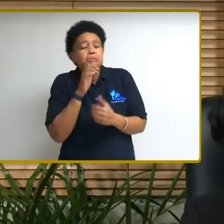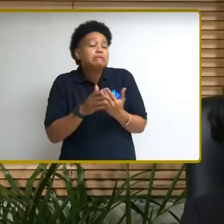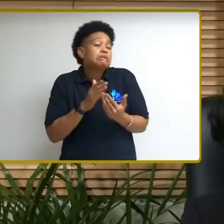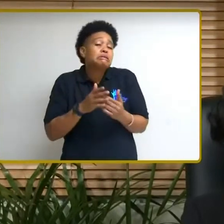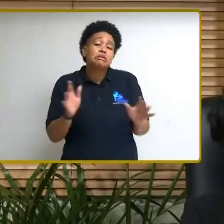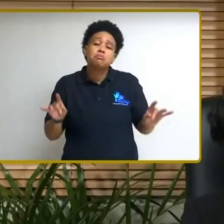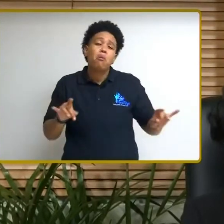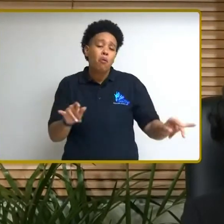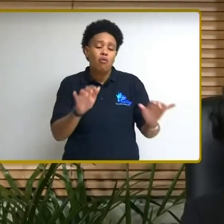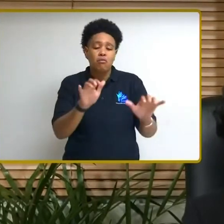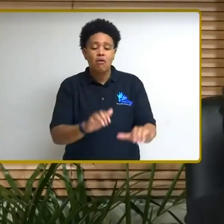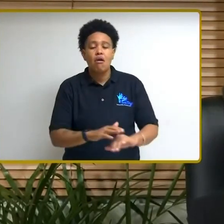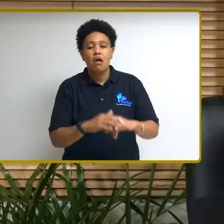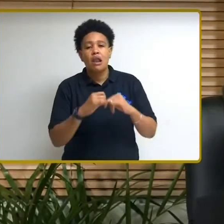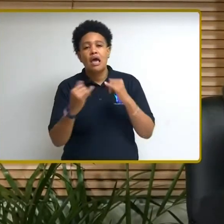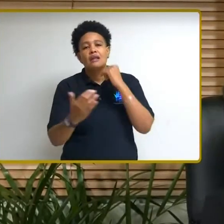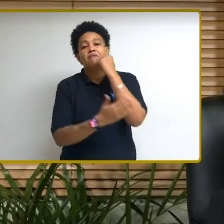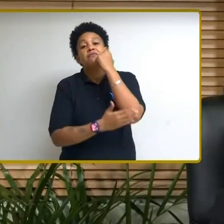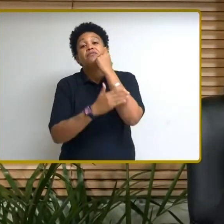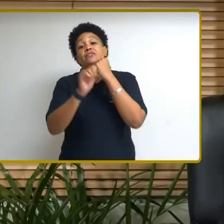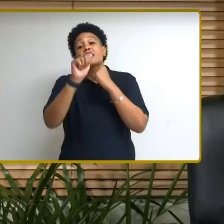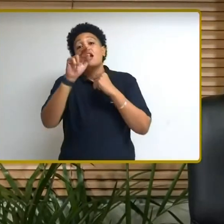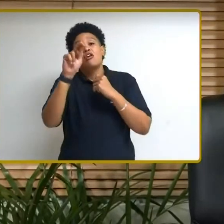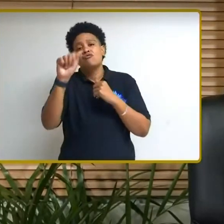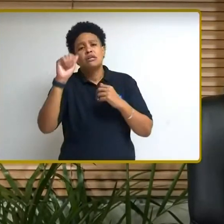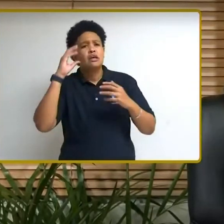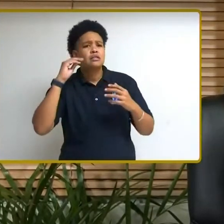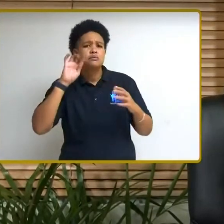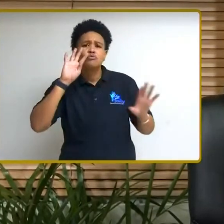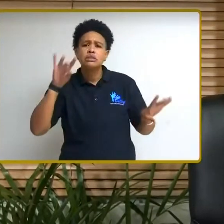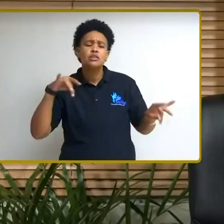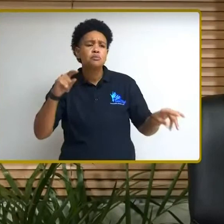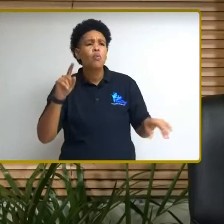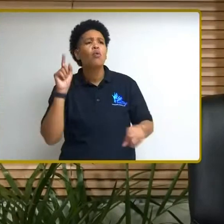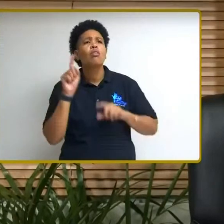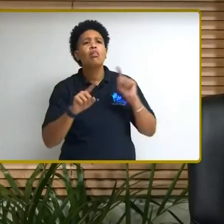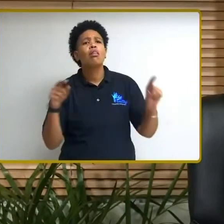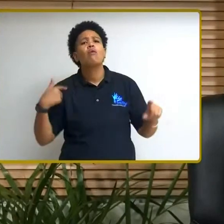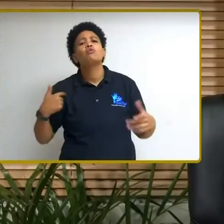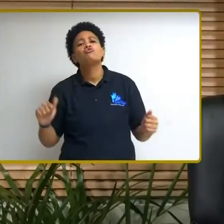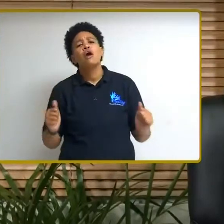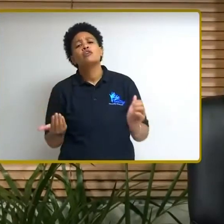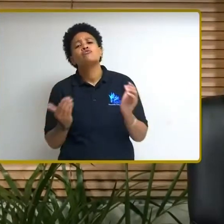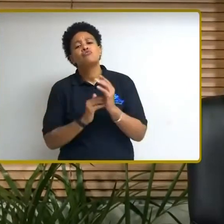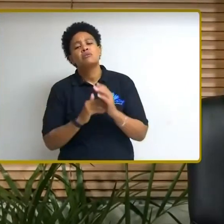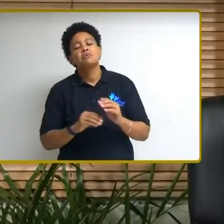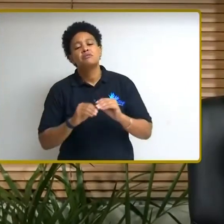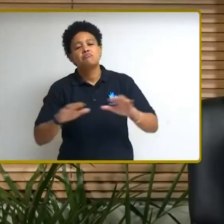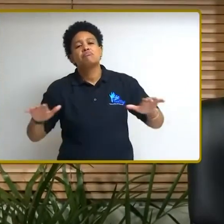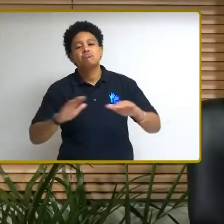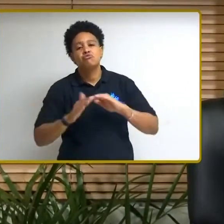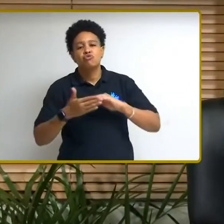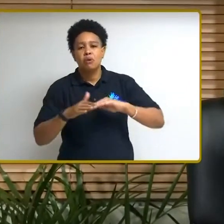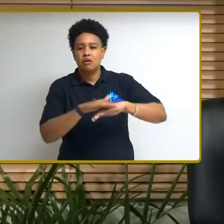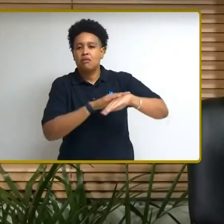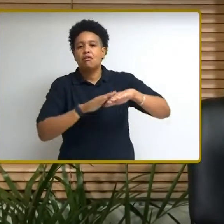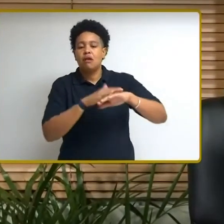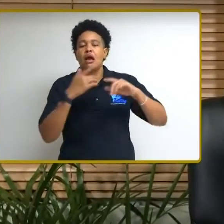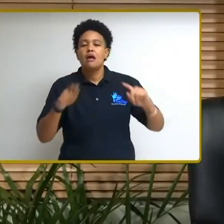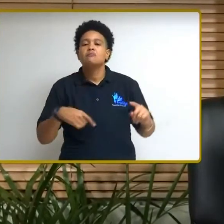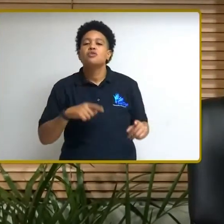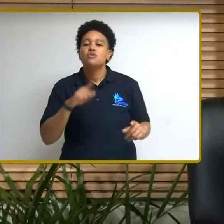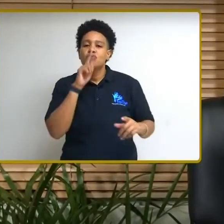easy. The National Arena experience was very smooth, and we're trying to replicate that across the country. So really appreciate